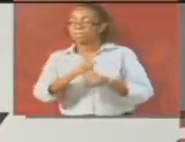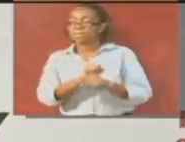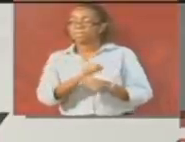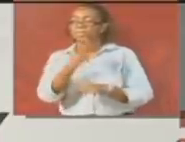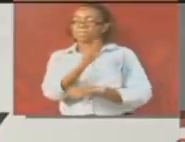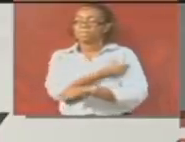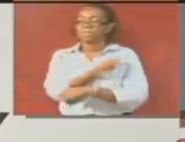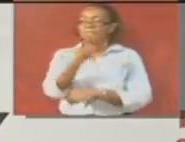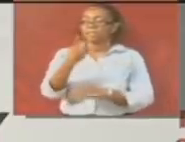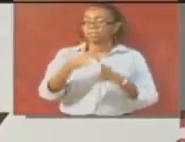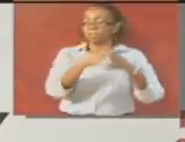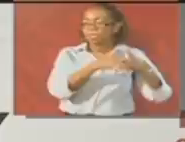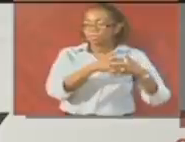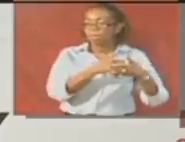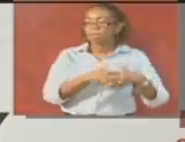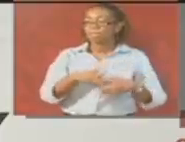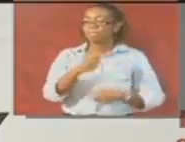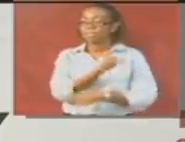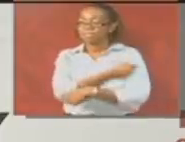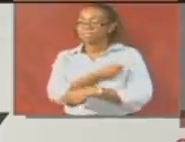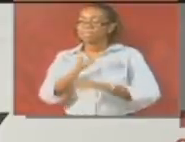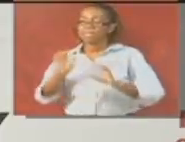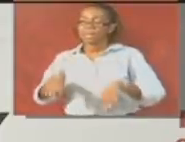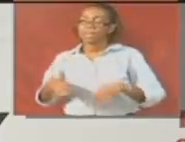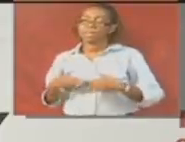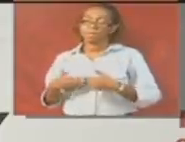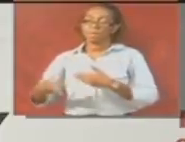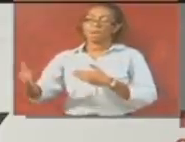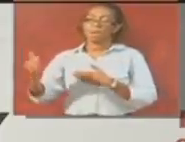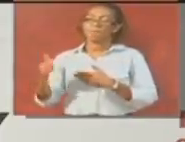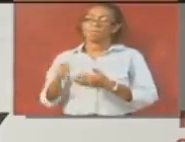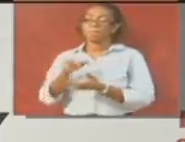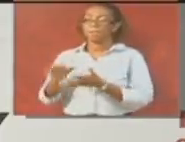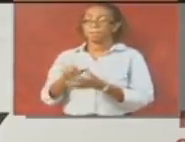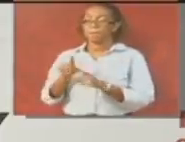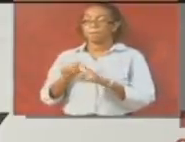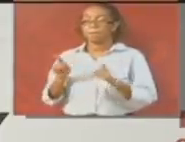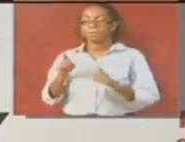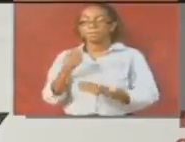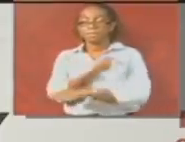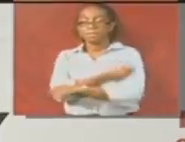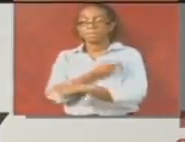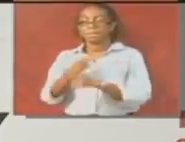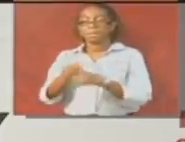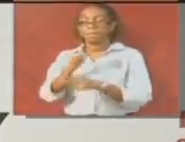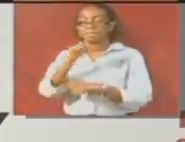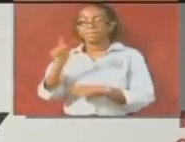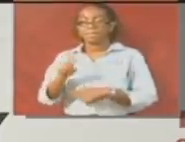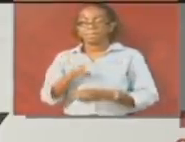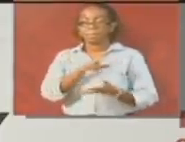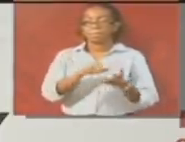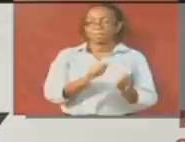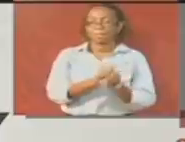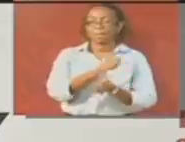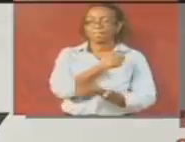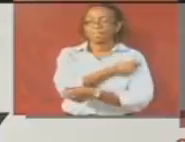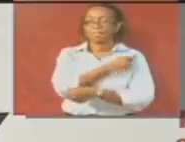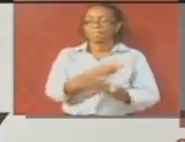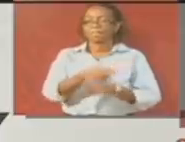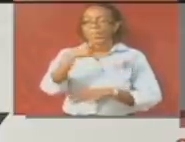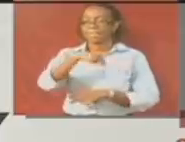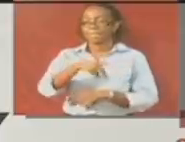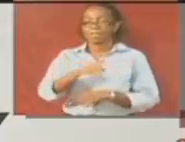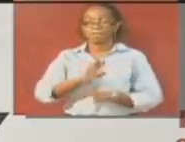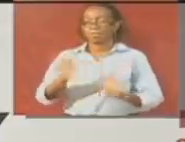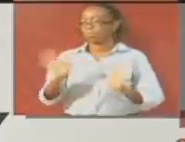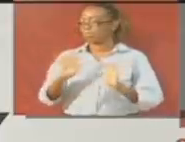sites, then those are interchangeable. But the mixing of different types of vaccines is not currently recommended.